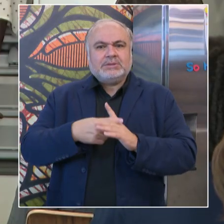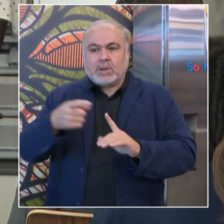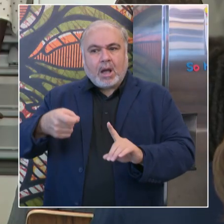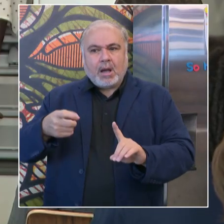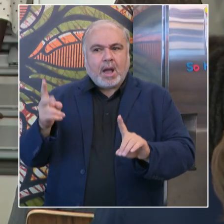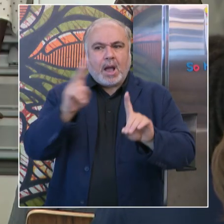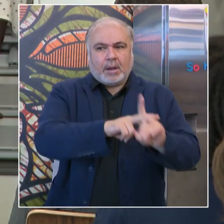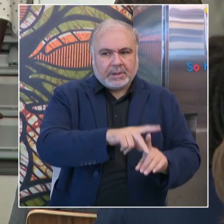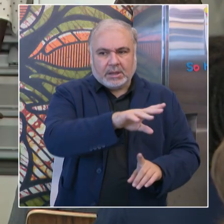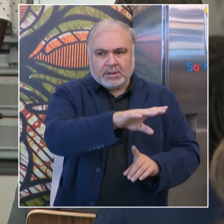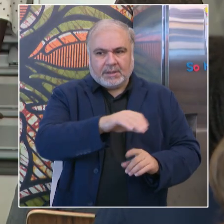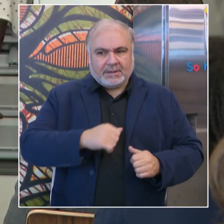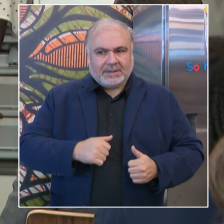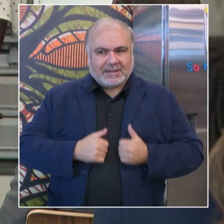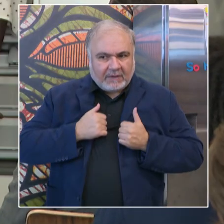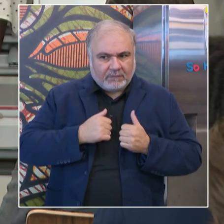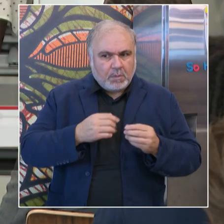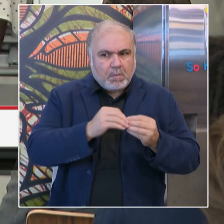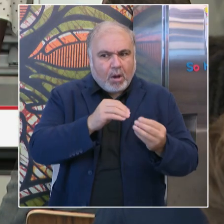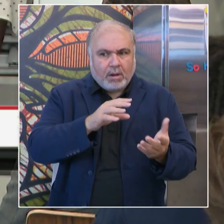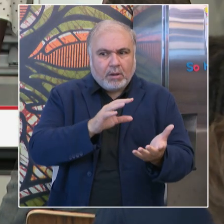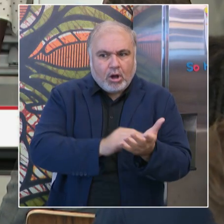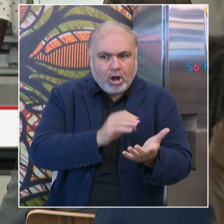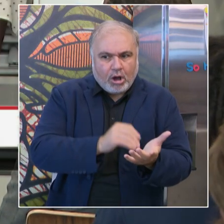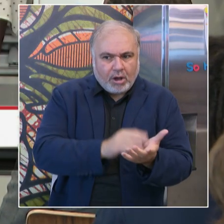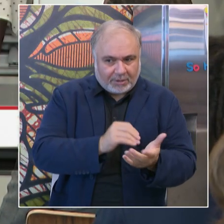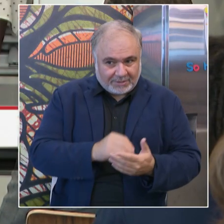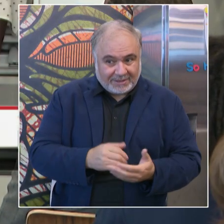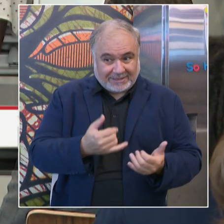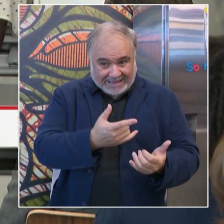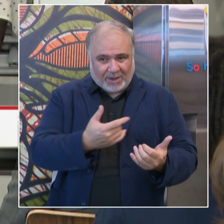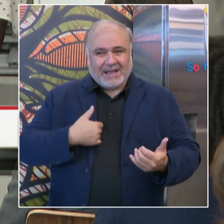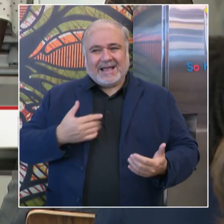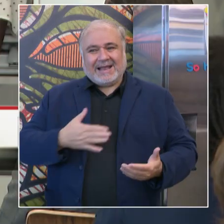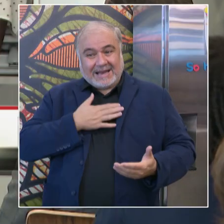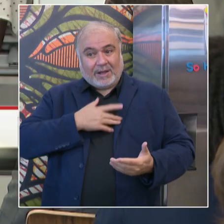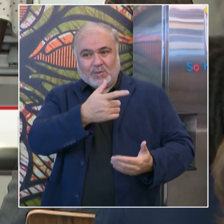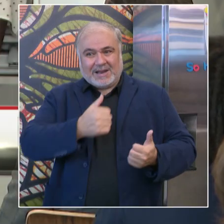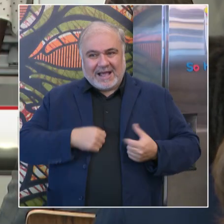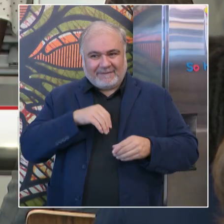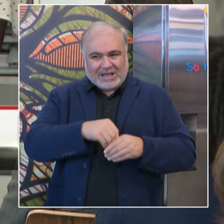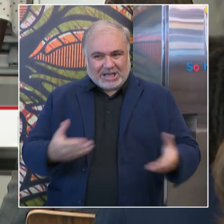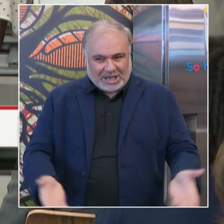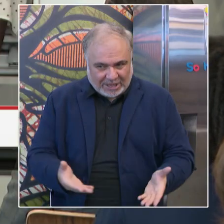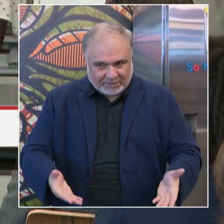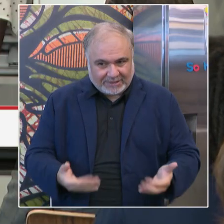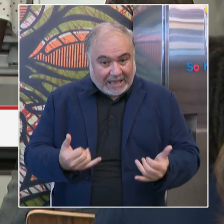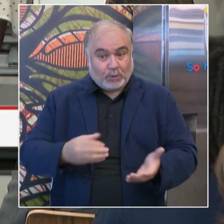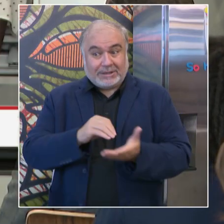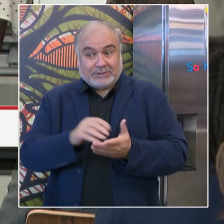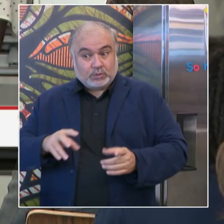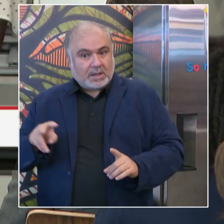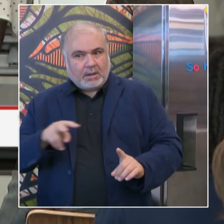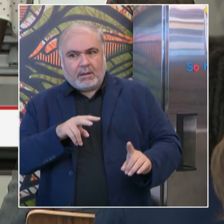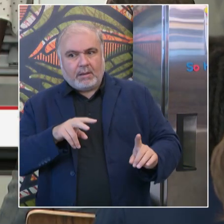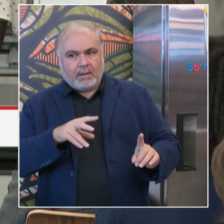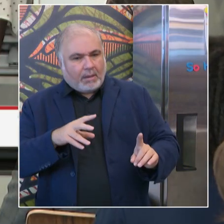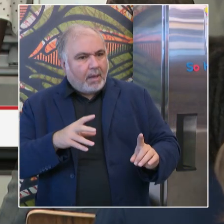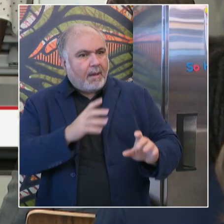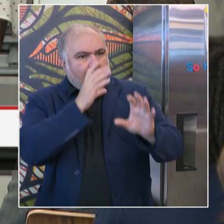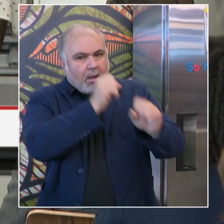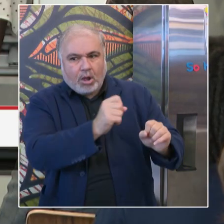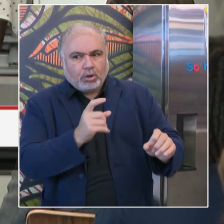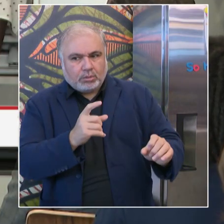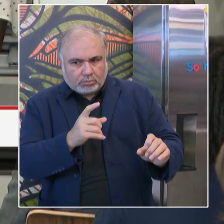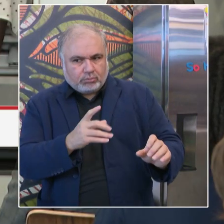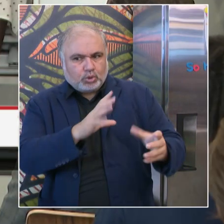students. I also heard how important it is that we open in Ward 8 so that